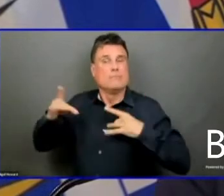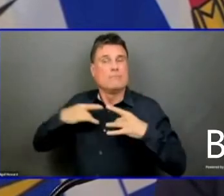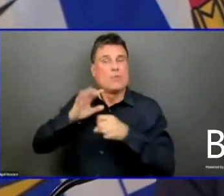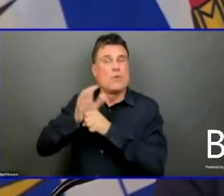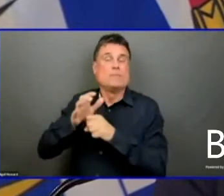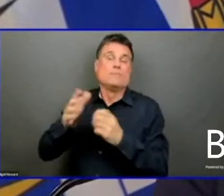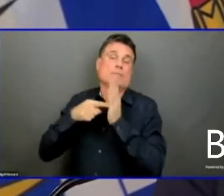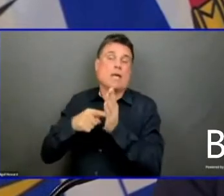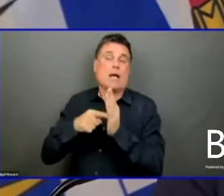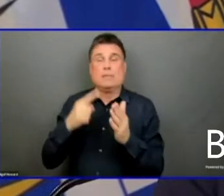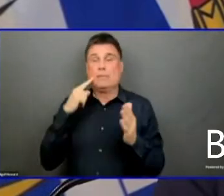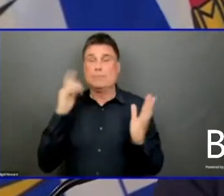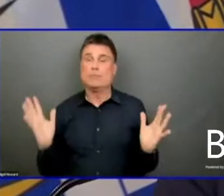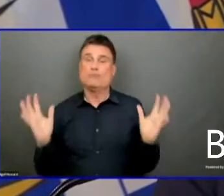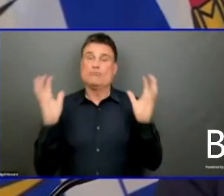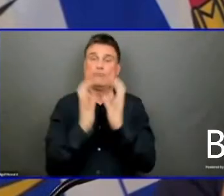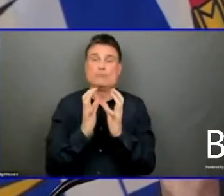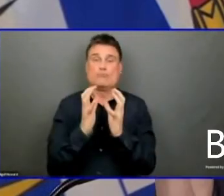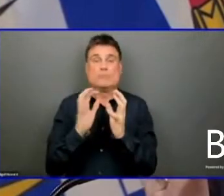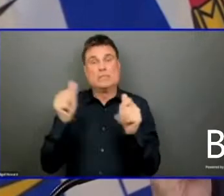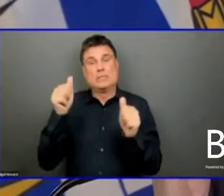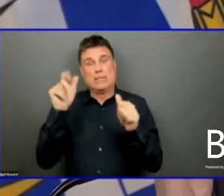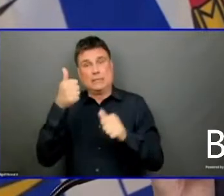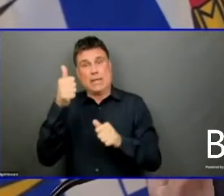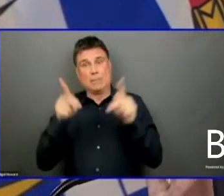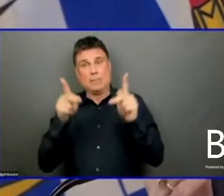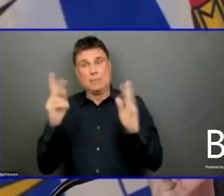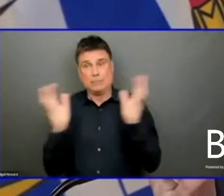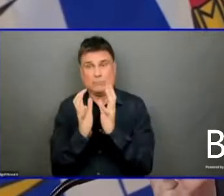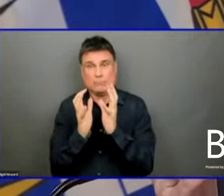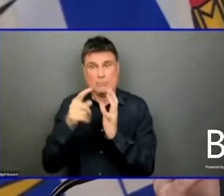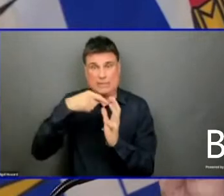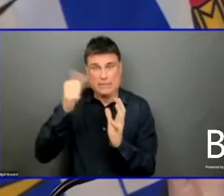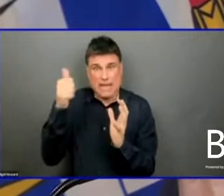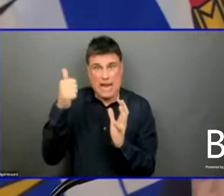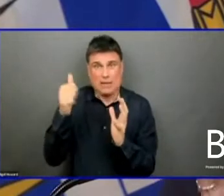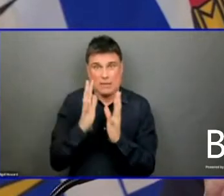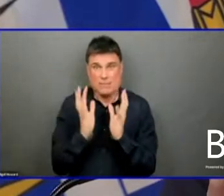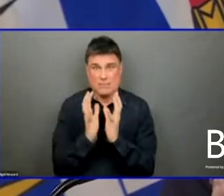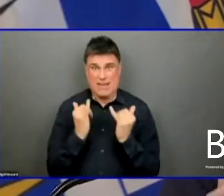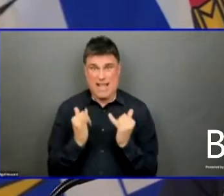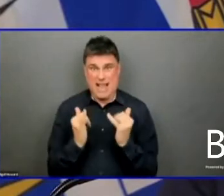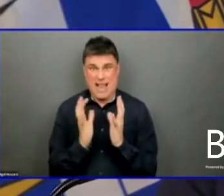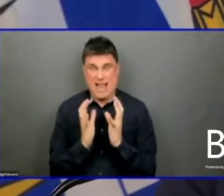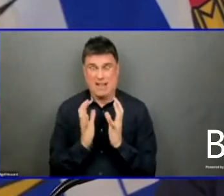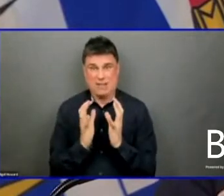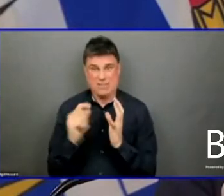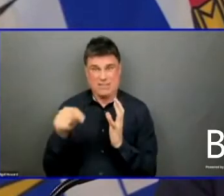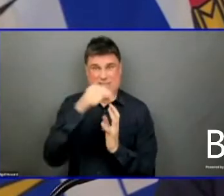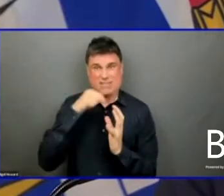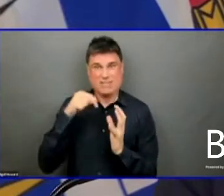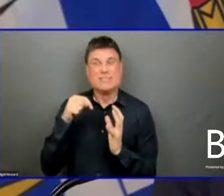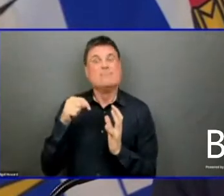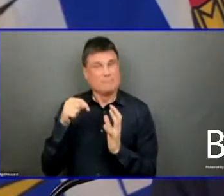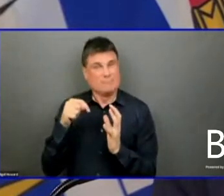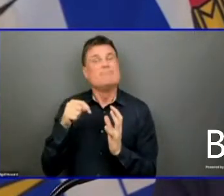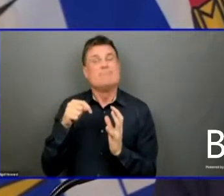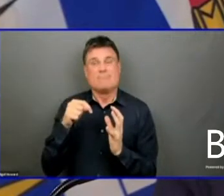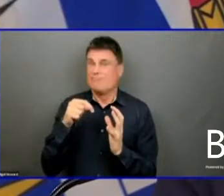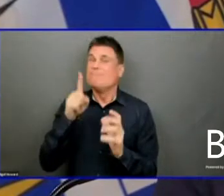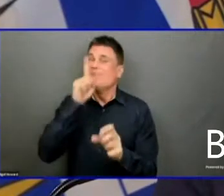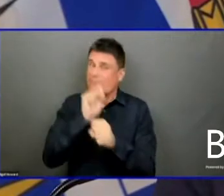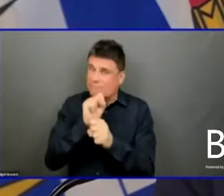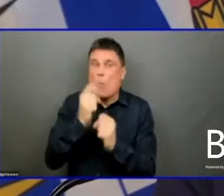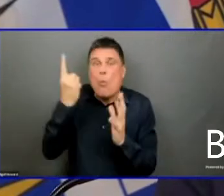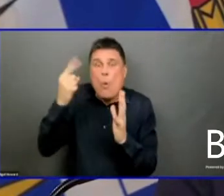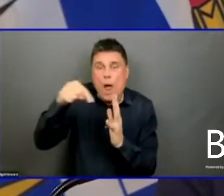to spread it to me right now is highest than it's ever been. So we need to pay attention to what we know works to